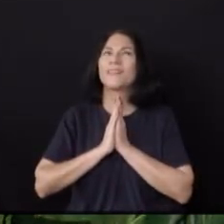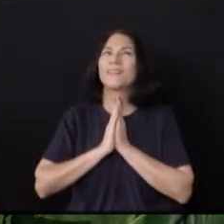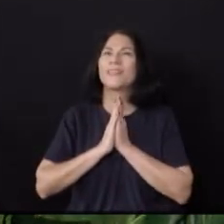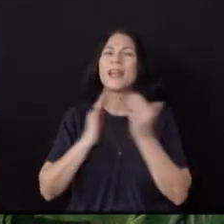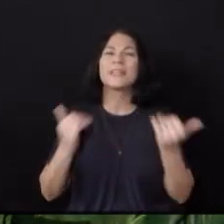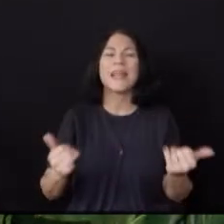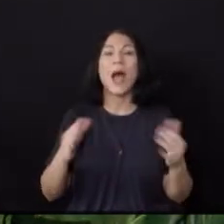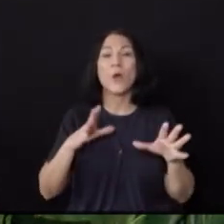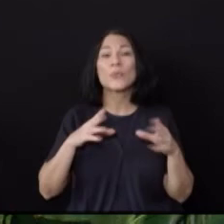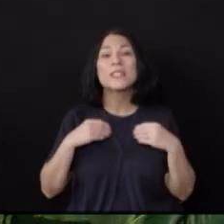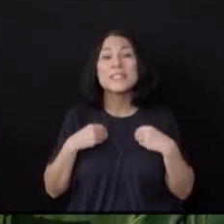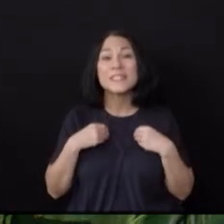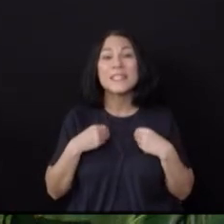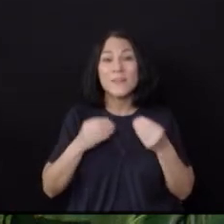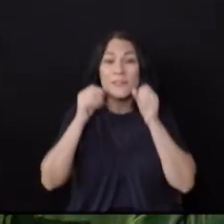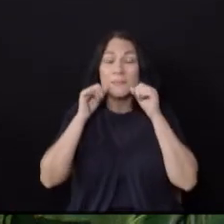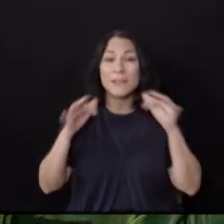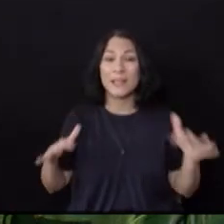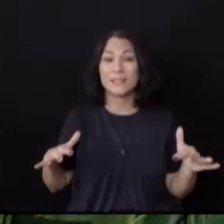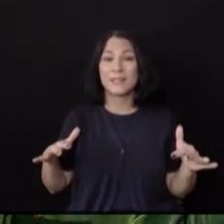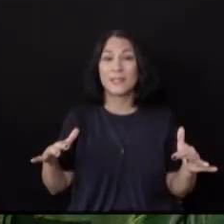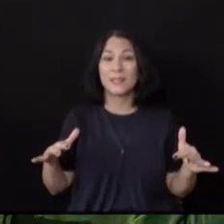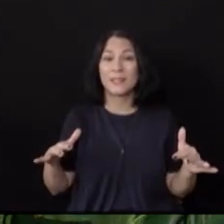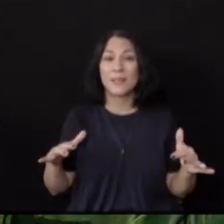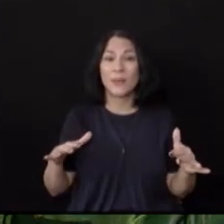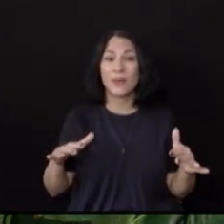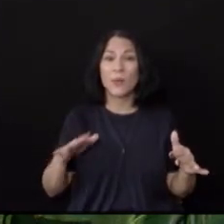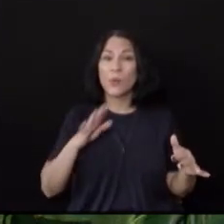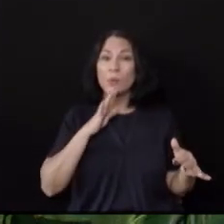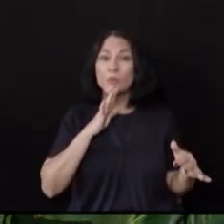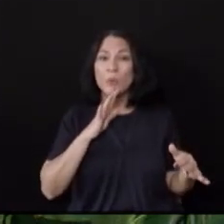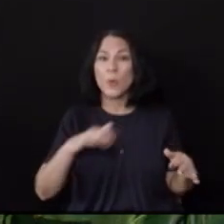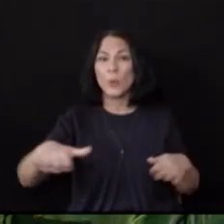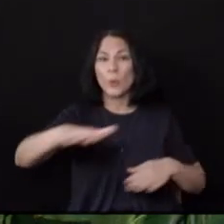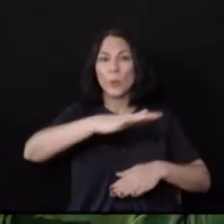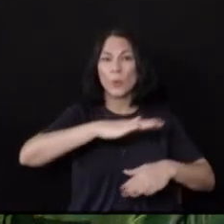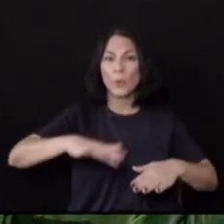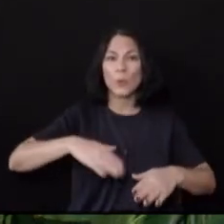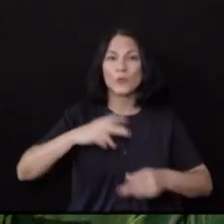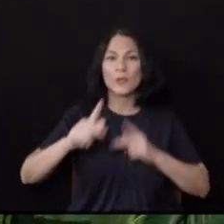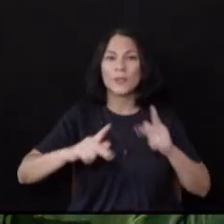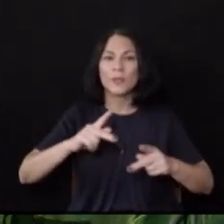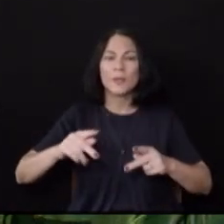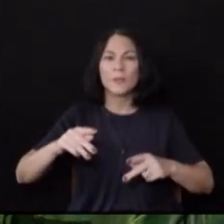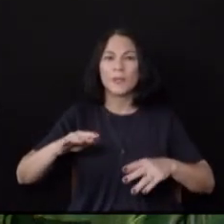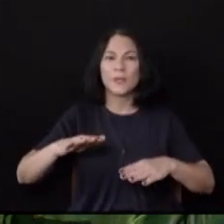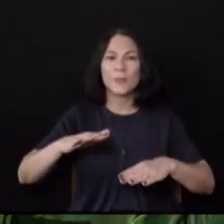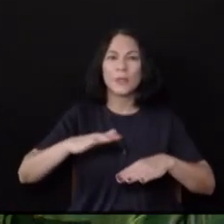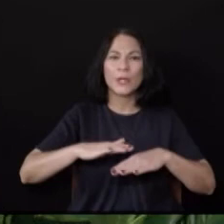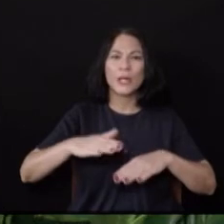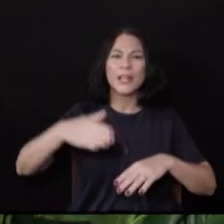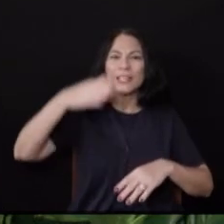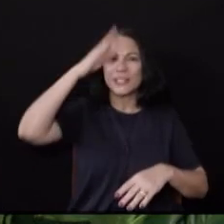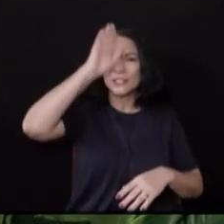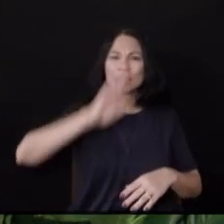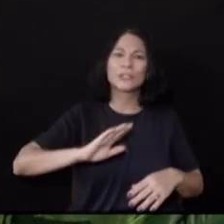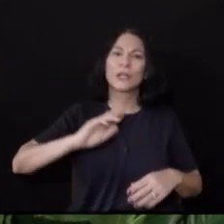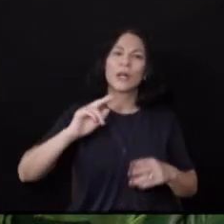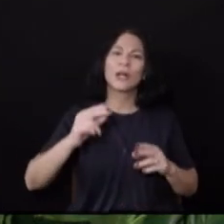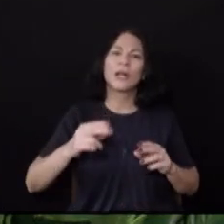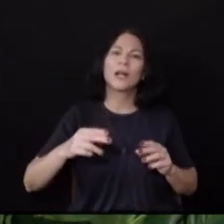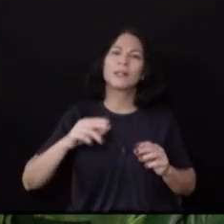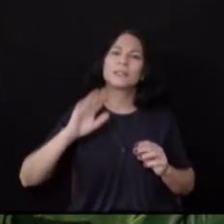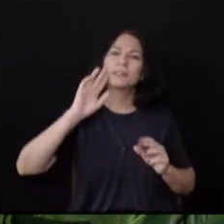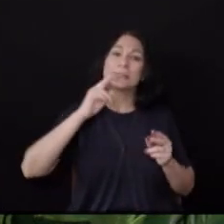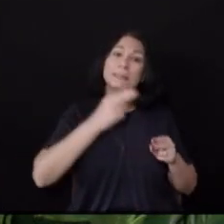Now receive this blessing spoken over those upon whom God places his name, as